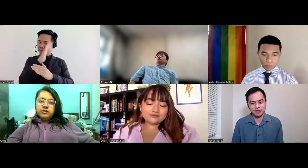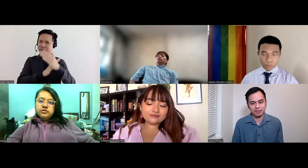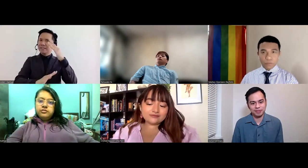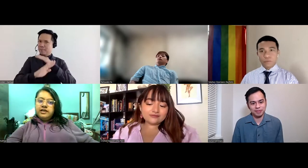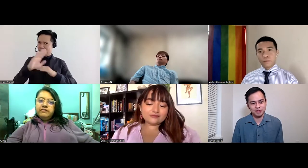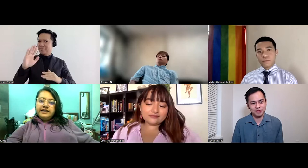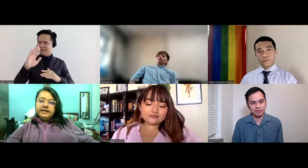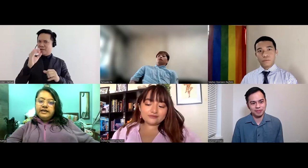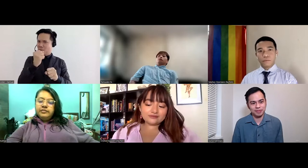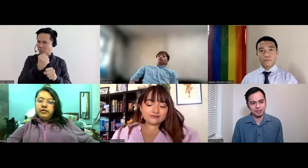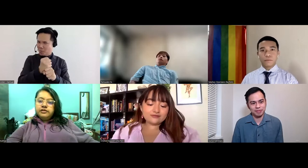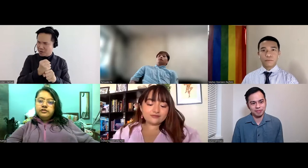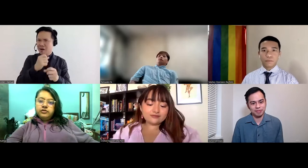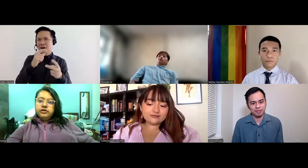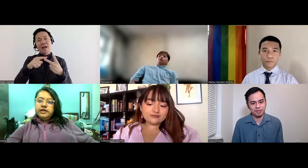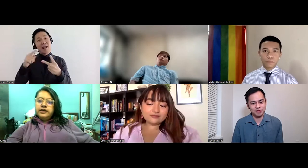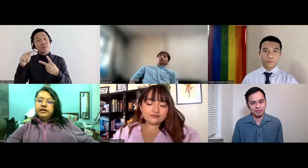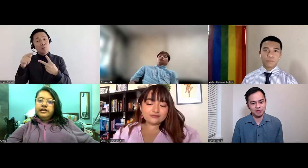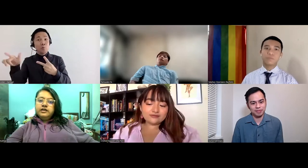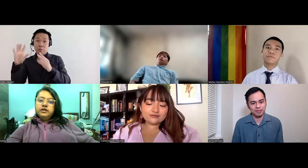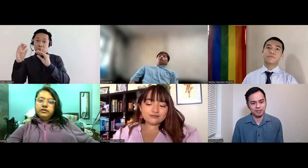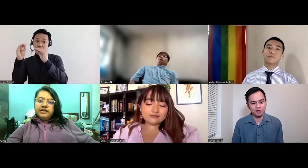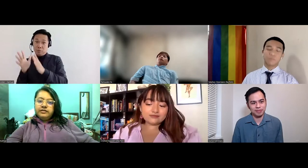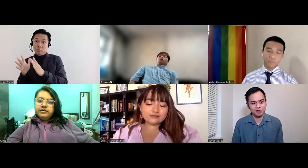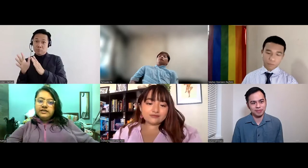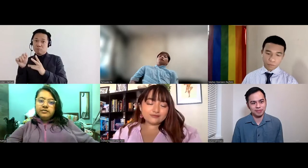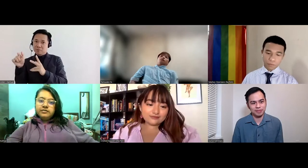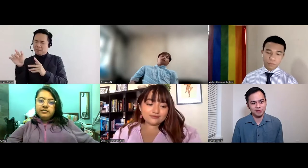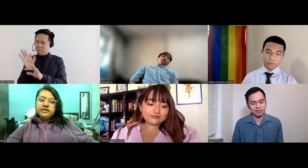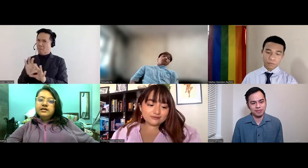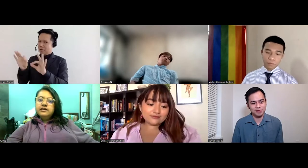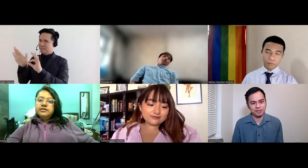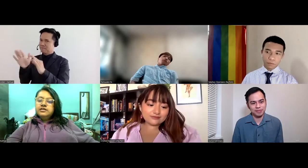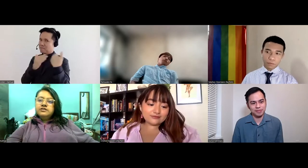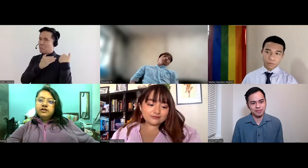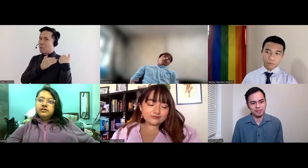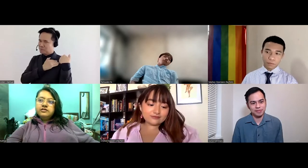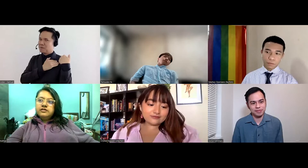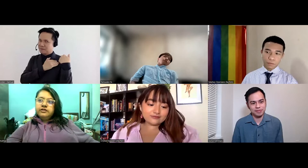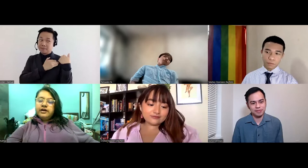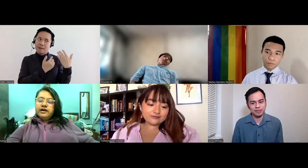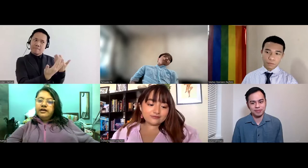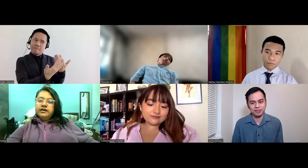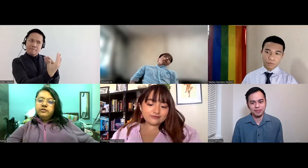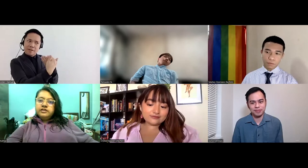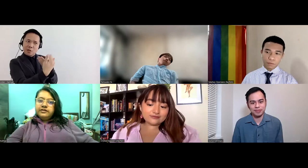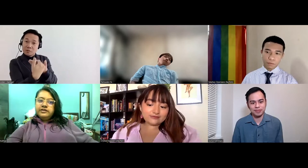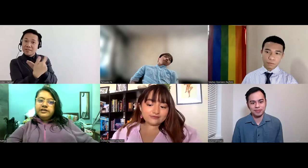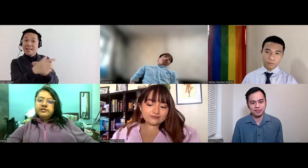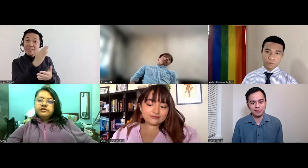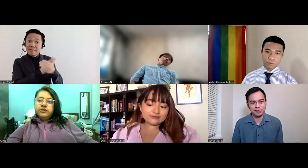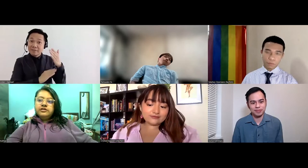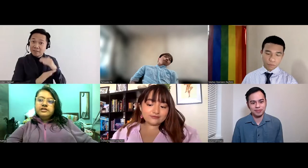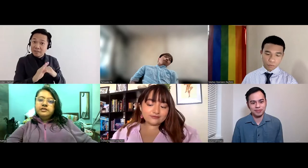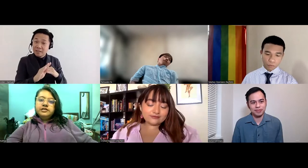Teachers also play a very important role in including people with disabilities, because it's not, you know, inclusive